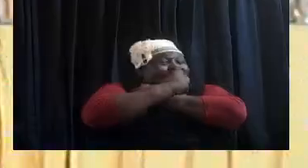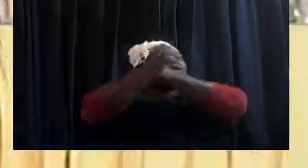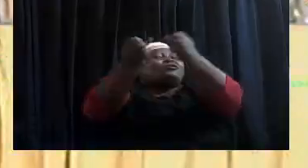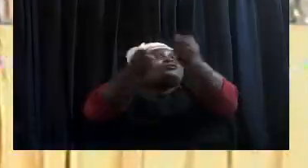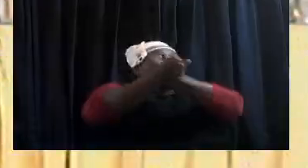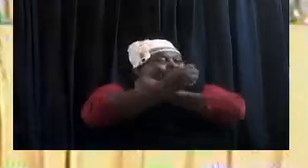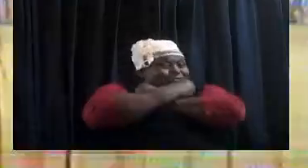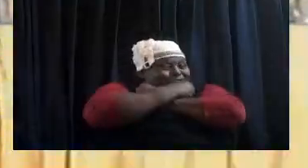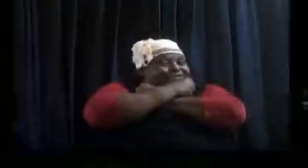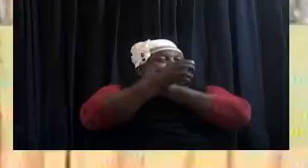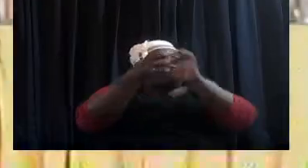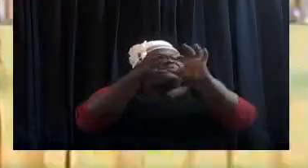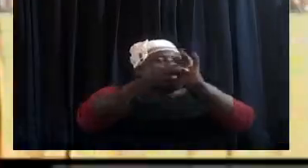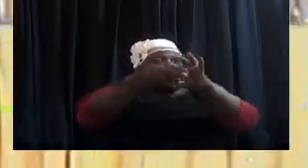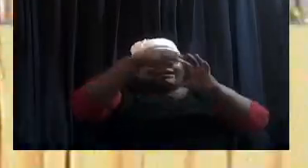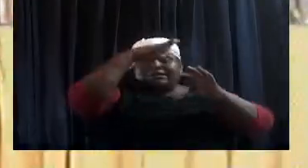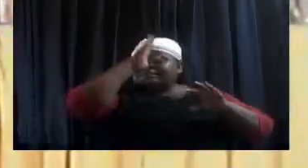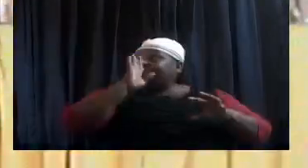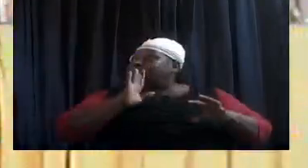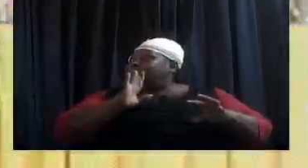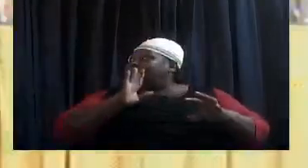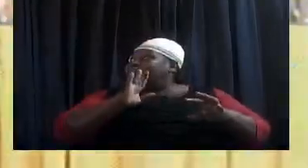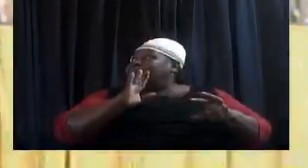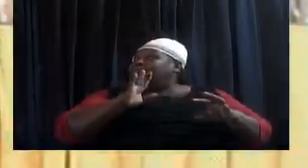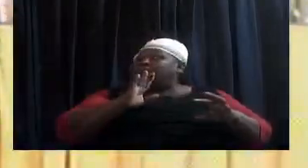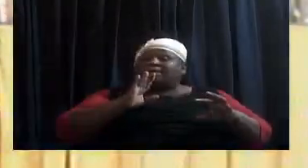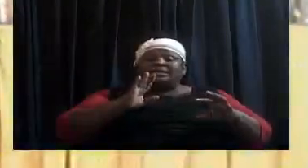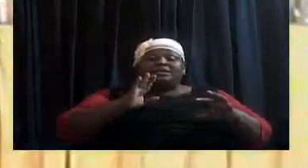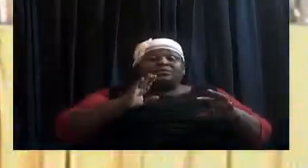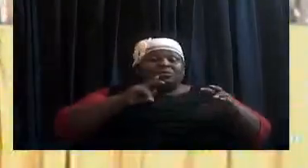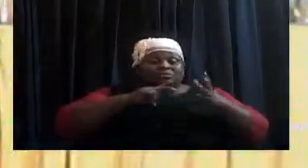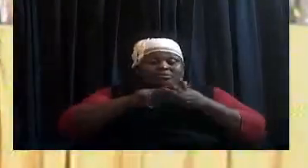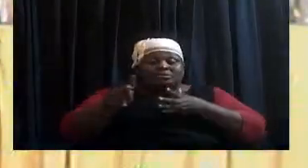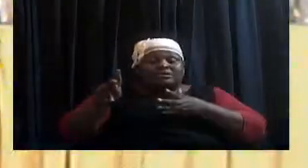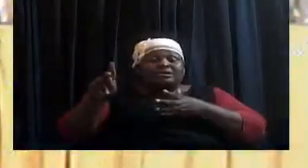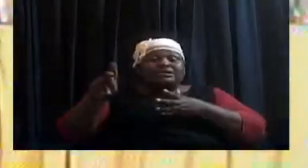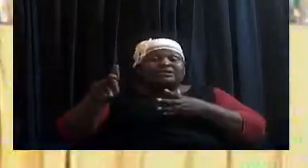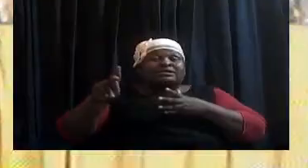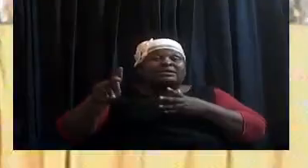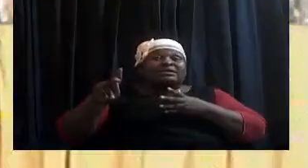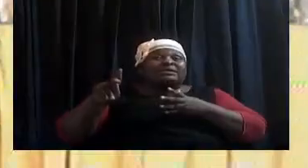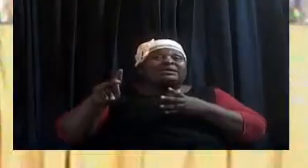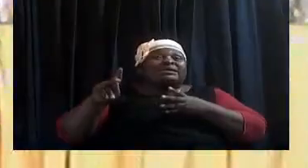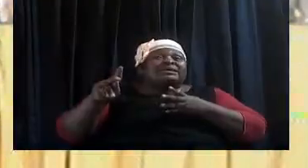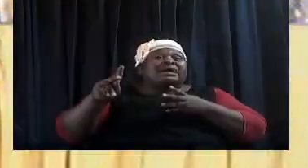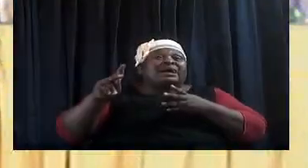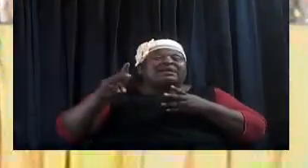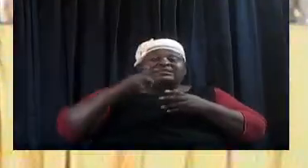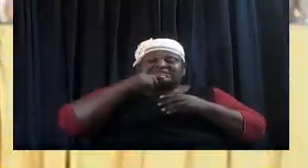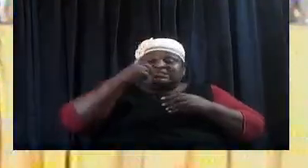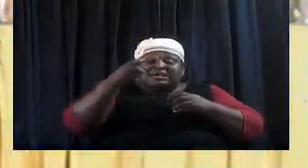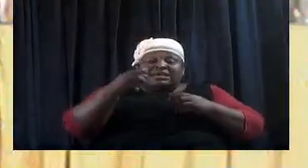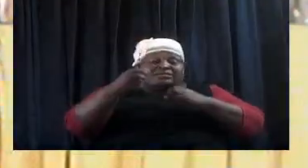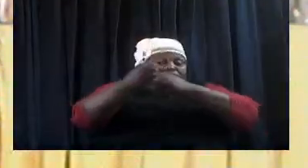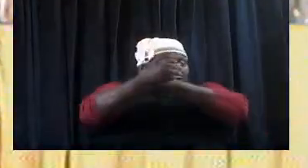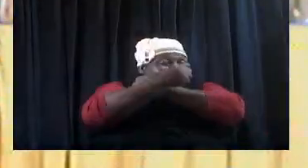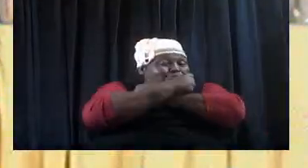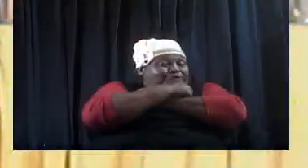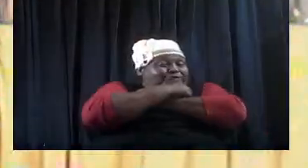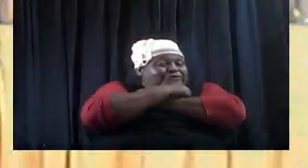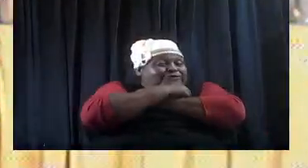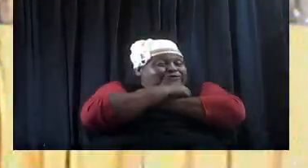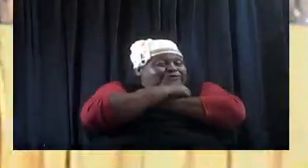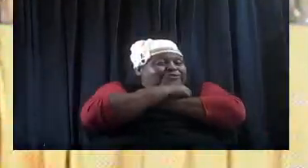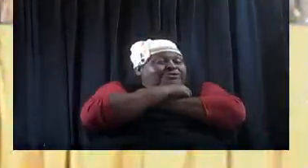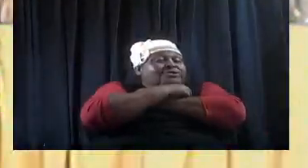love of God, it repudiates and it dispels the love of